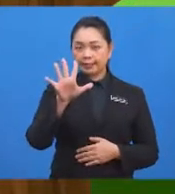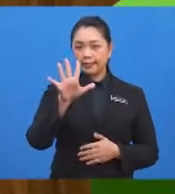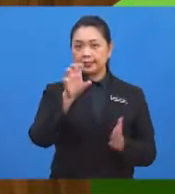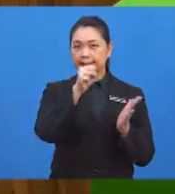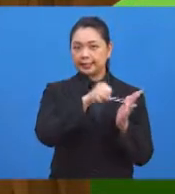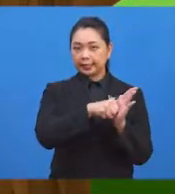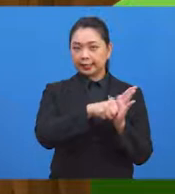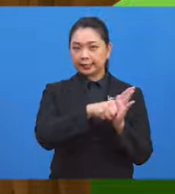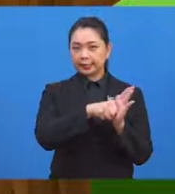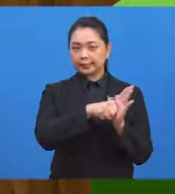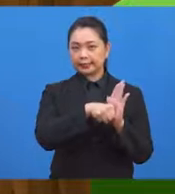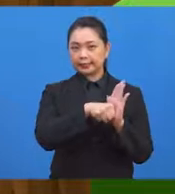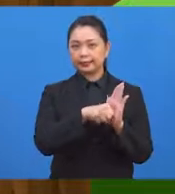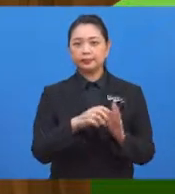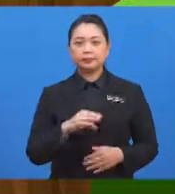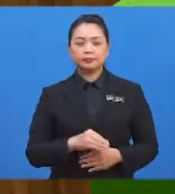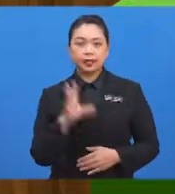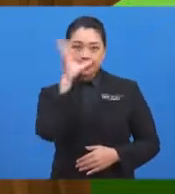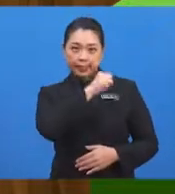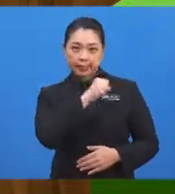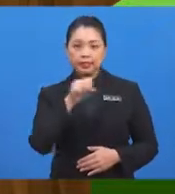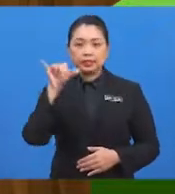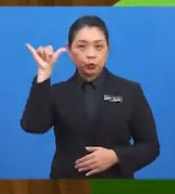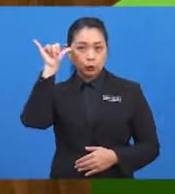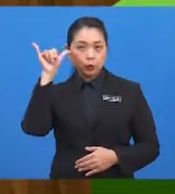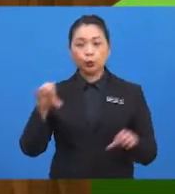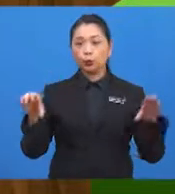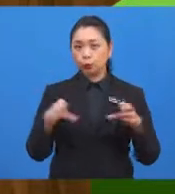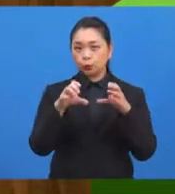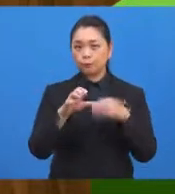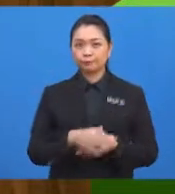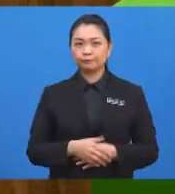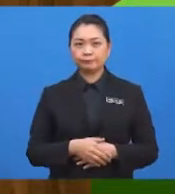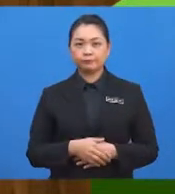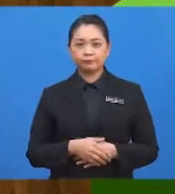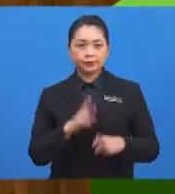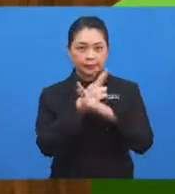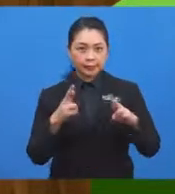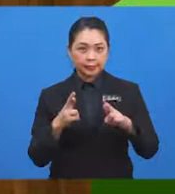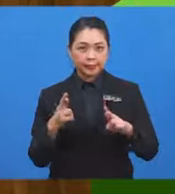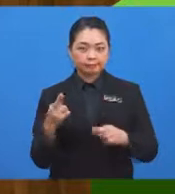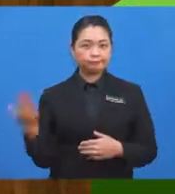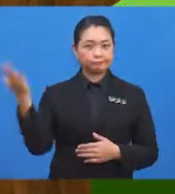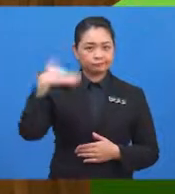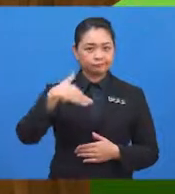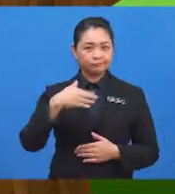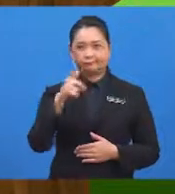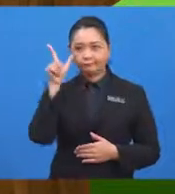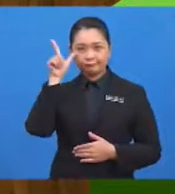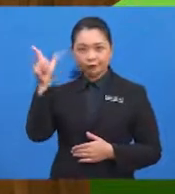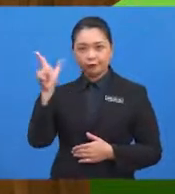then you have to guess what Yolo is doing. I hope you guys are ready. Here comes round 1. Now